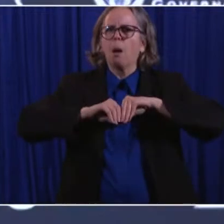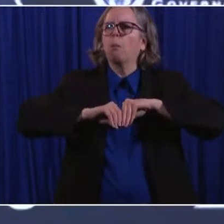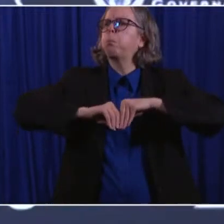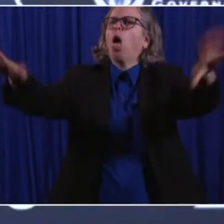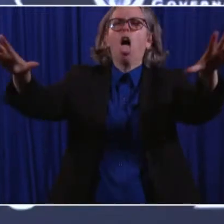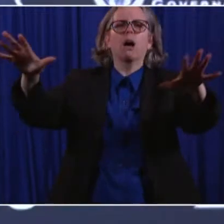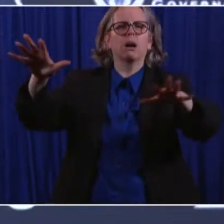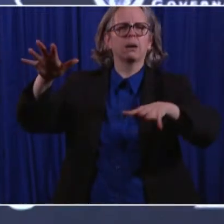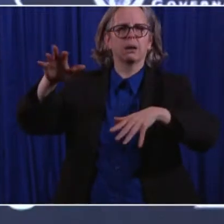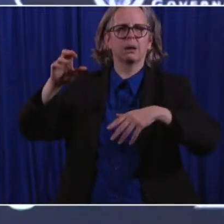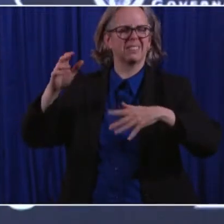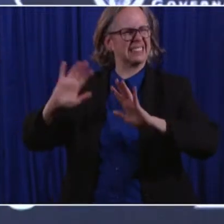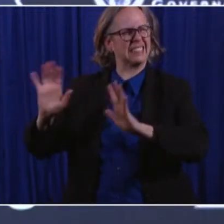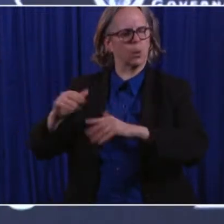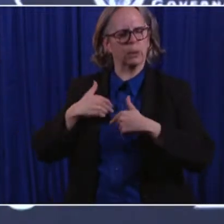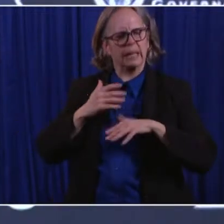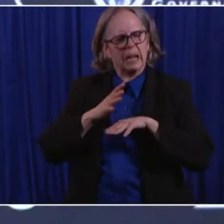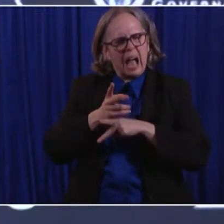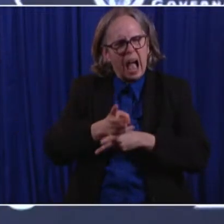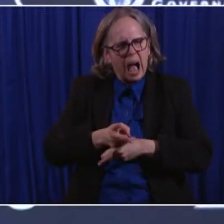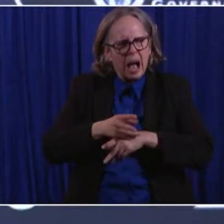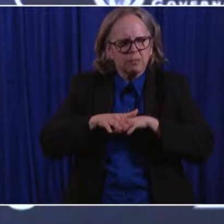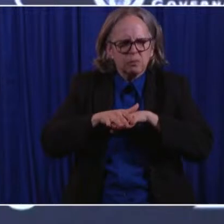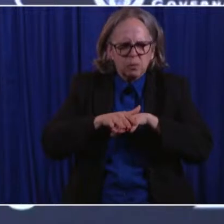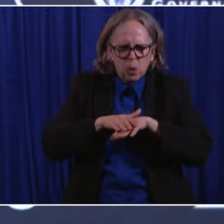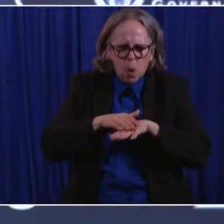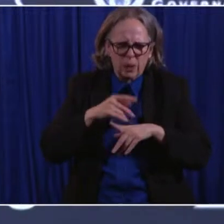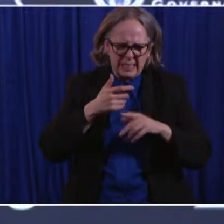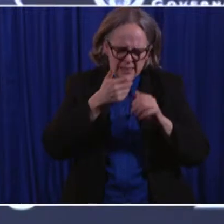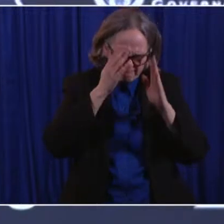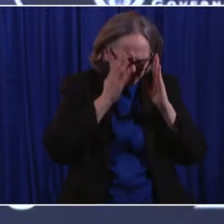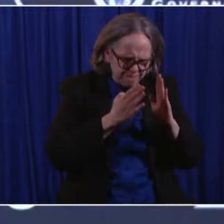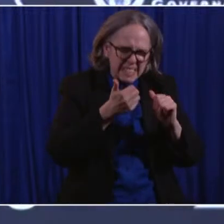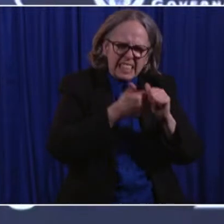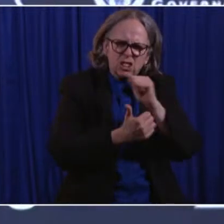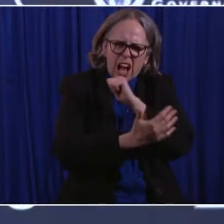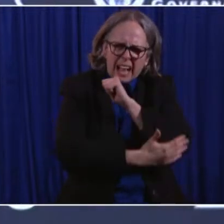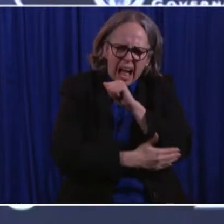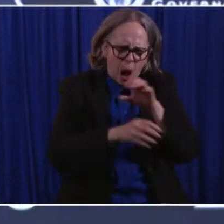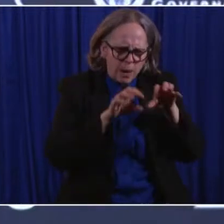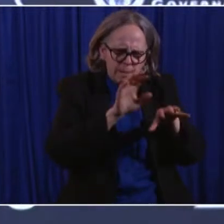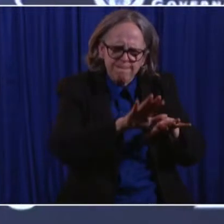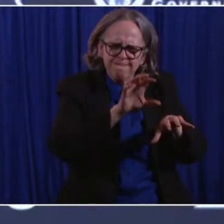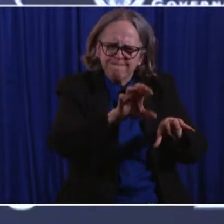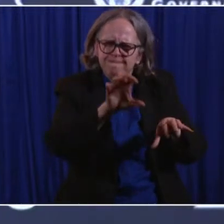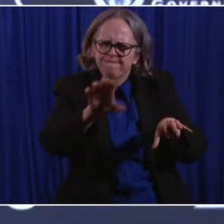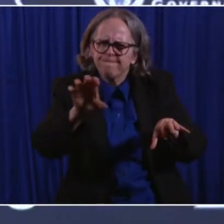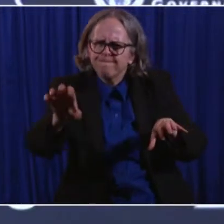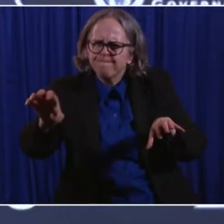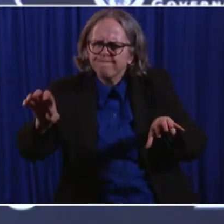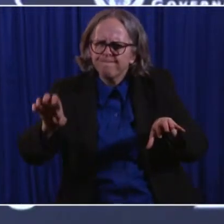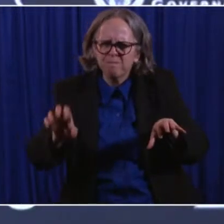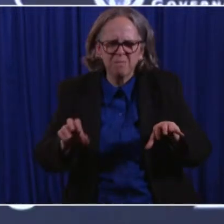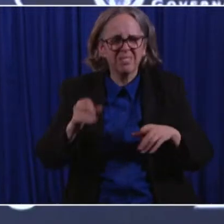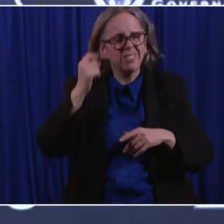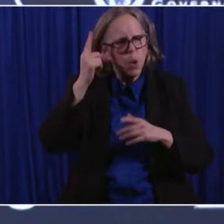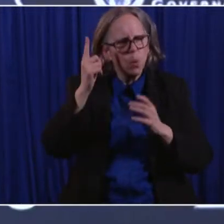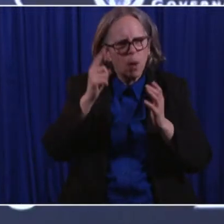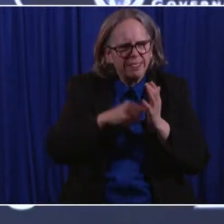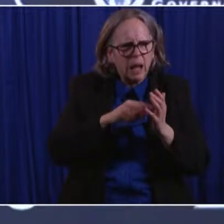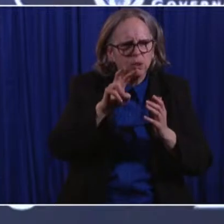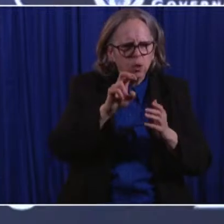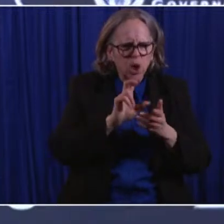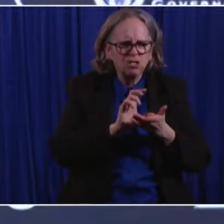We wanted in every county. We wanted close to everybody. So we started 700. We went from there to 1,250. We're now over 1,300.